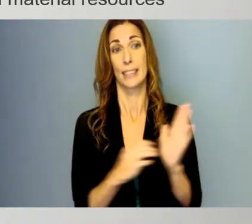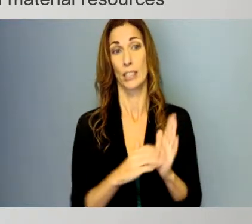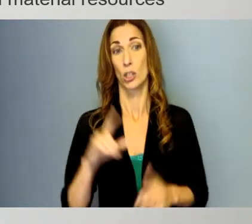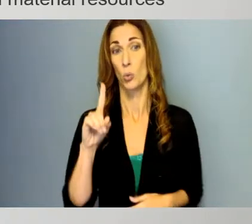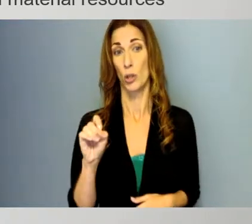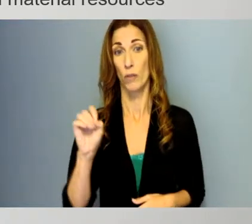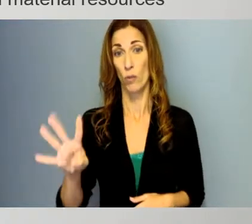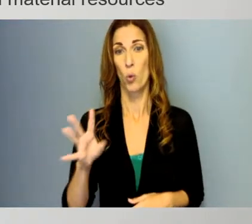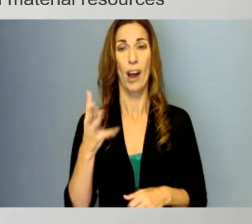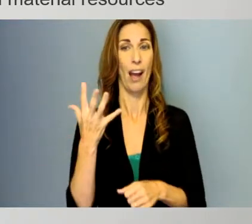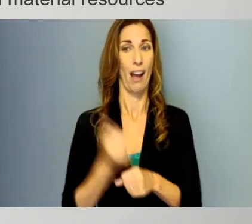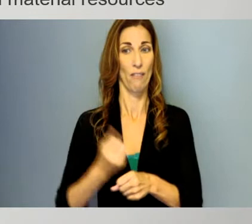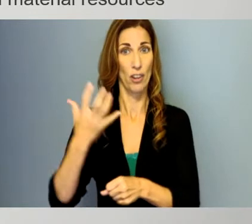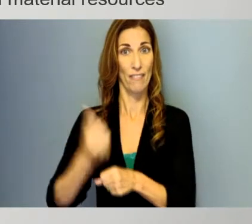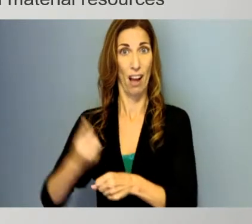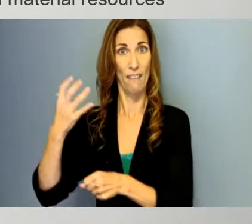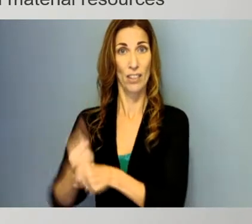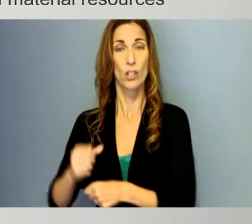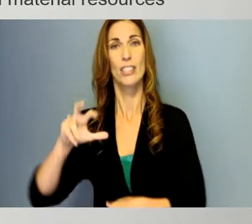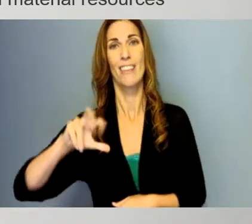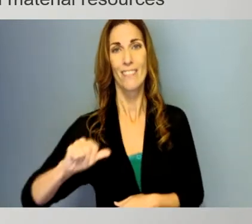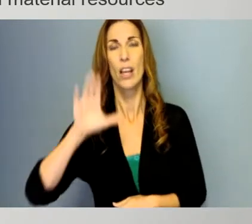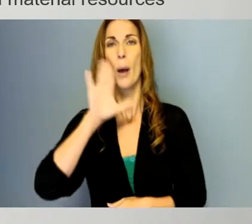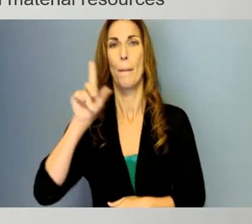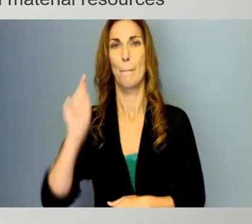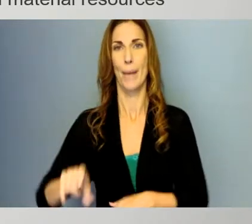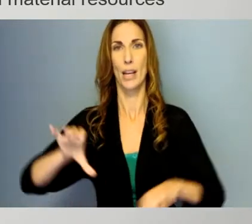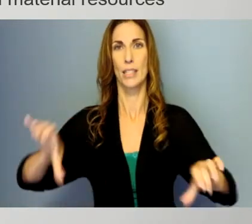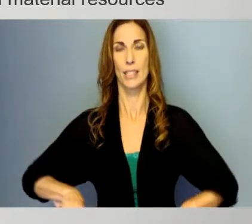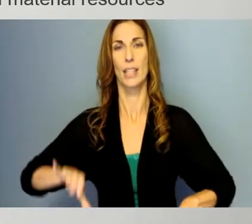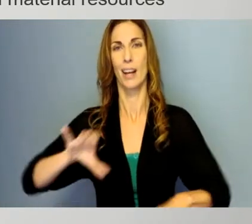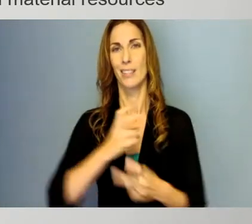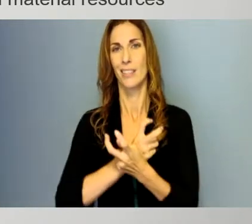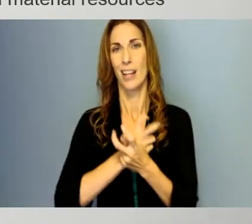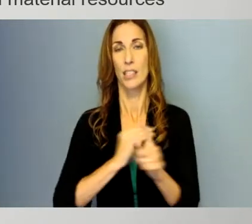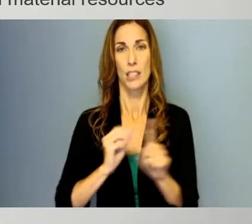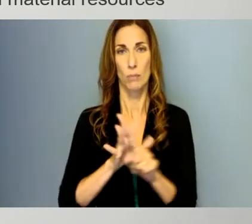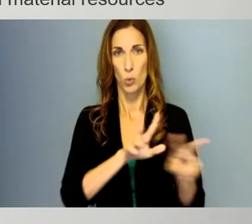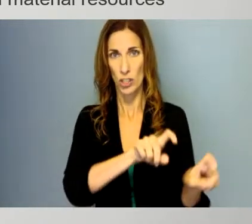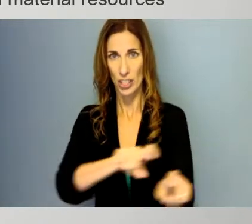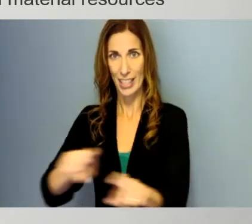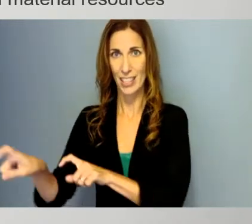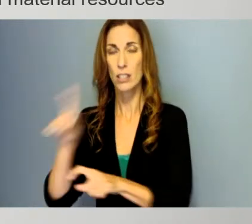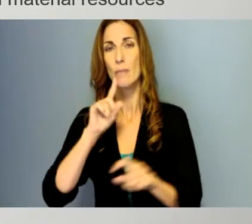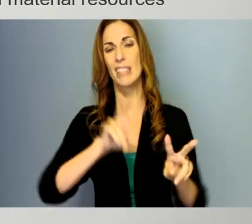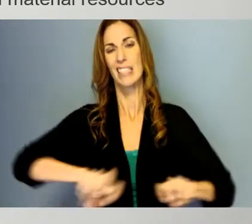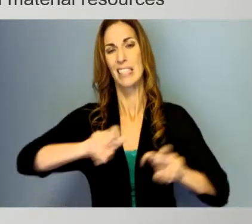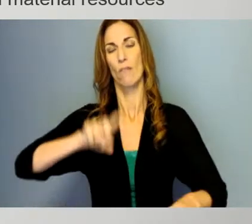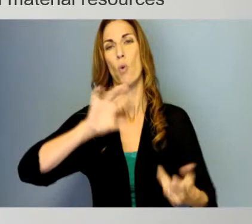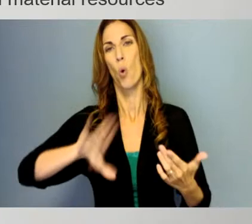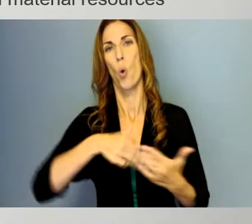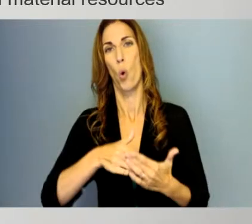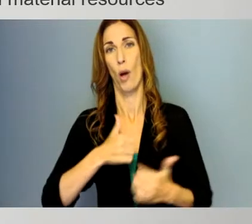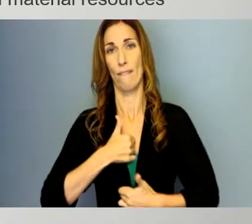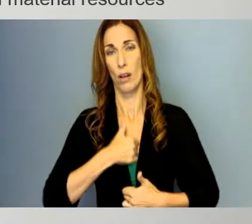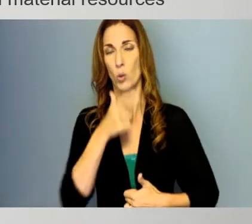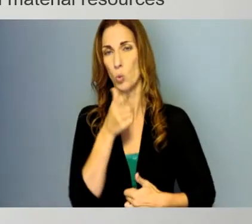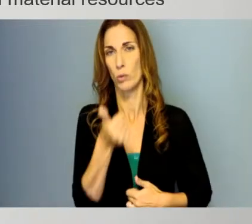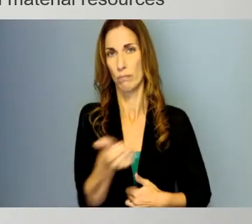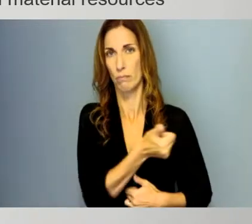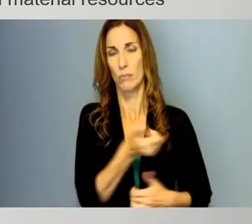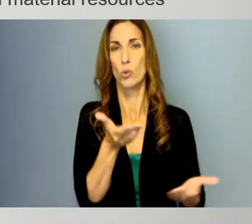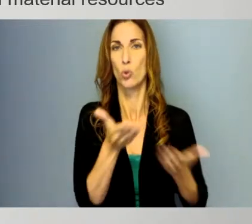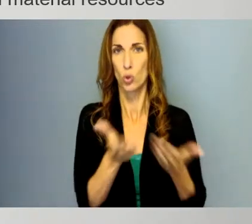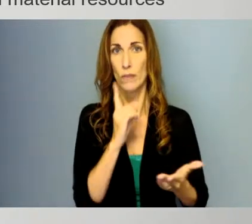104, every 5 years, the VA must conduct a toxic exposure assessment to all veterans who served